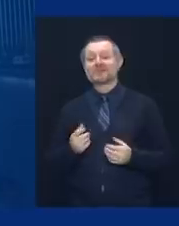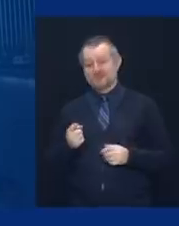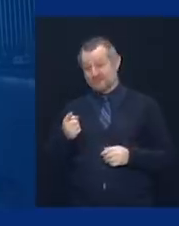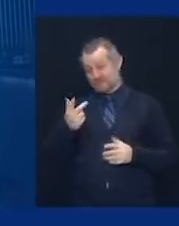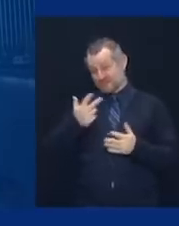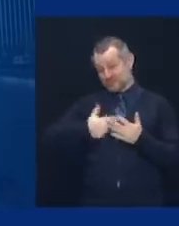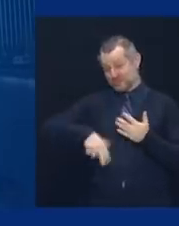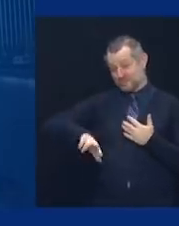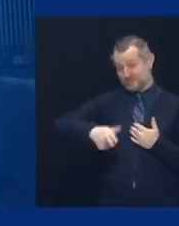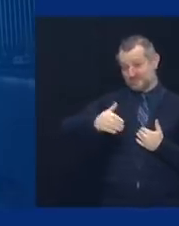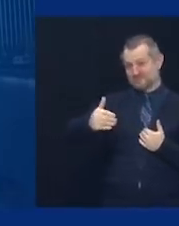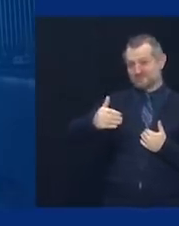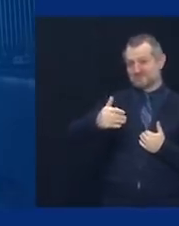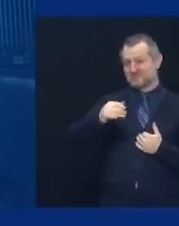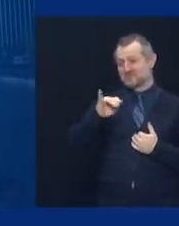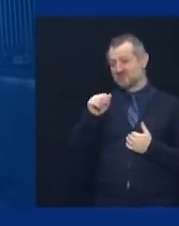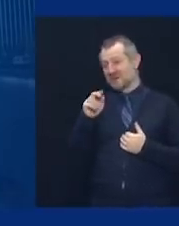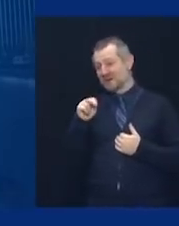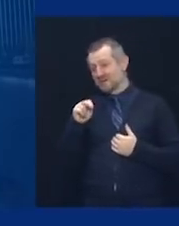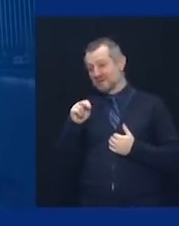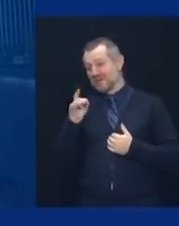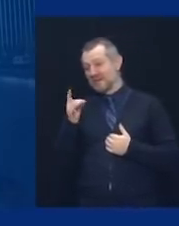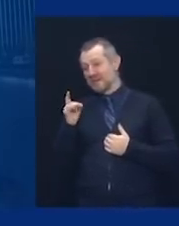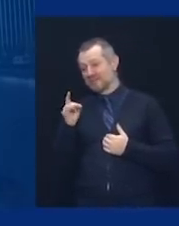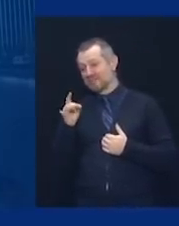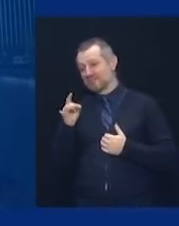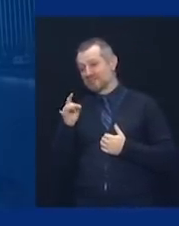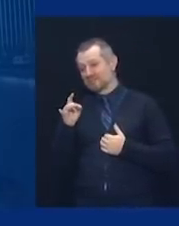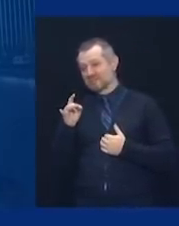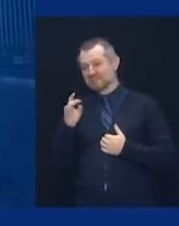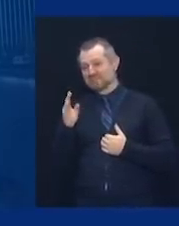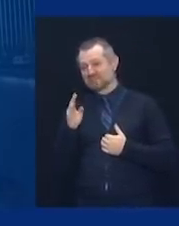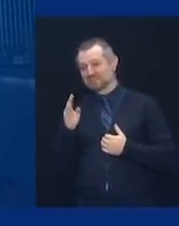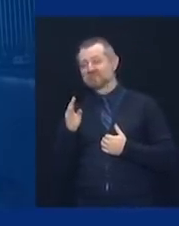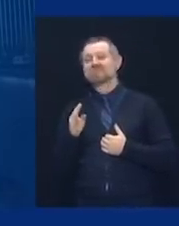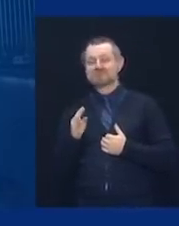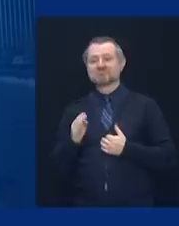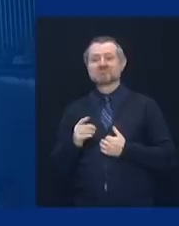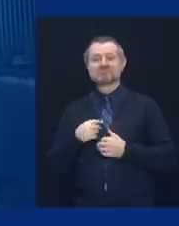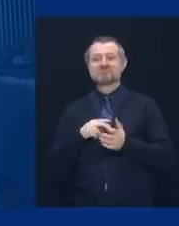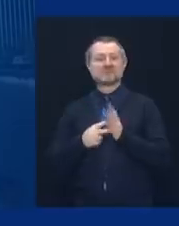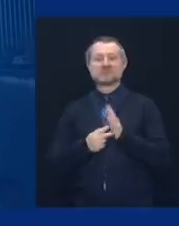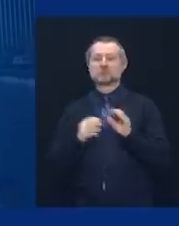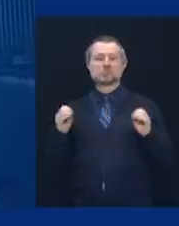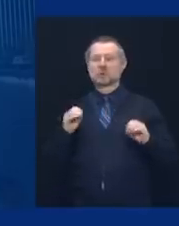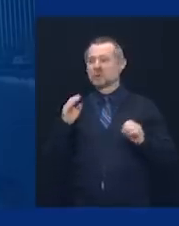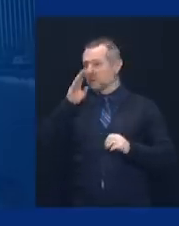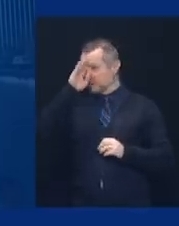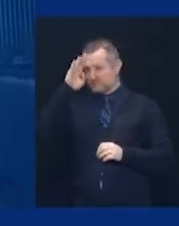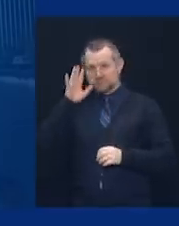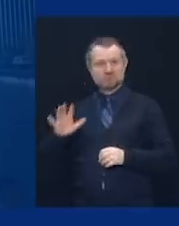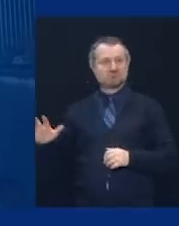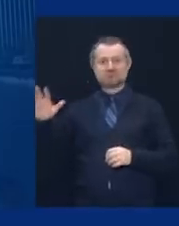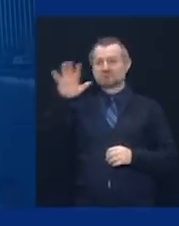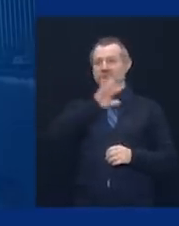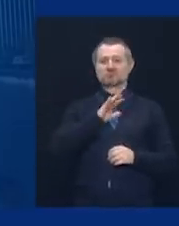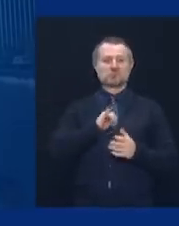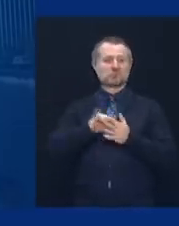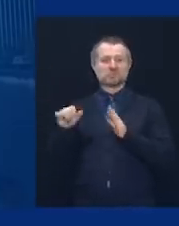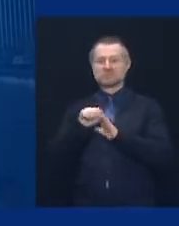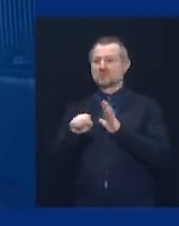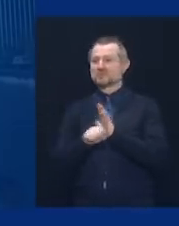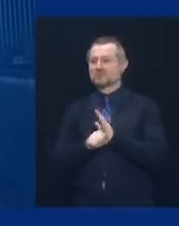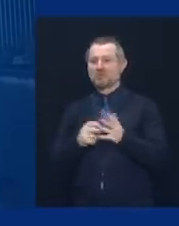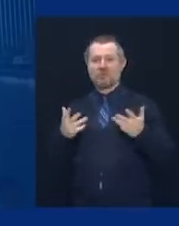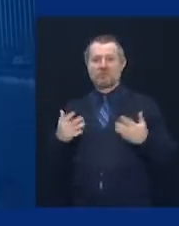is roughly January 8th. No hospital in the state believes they're going to hit 85%